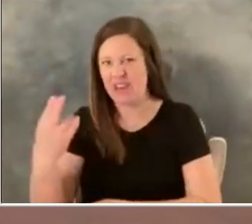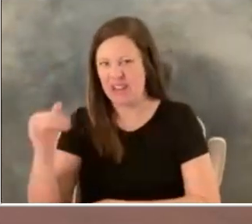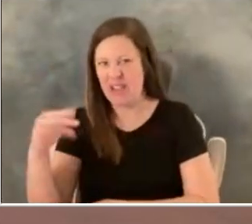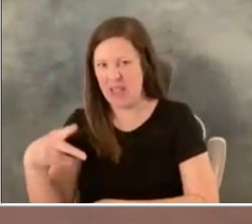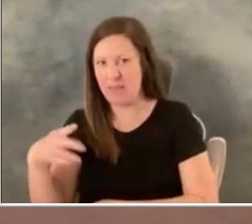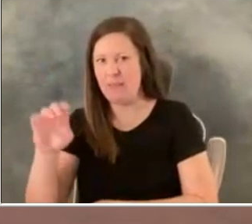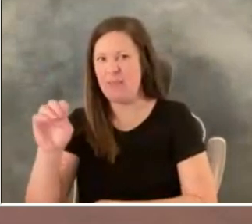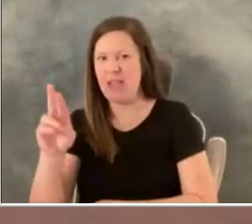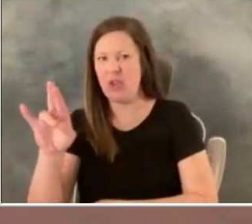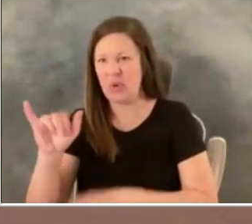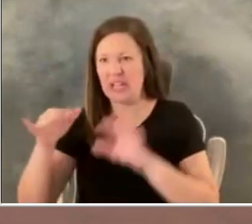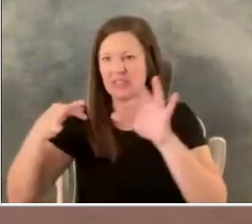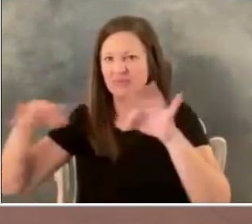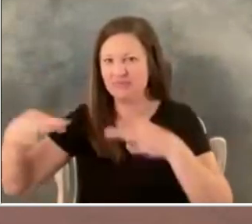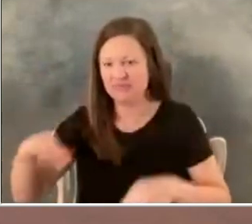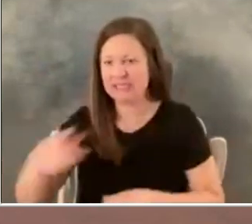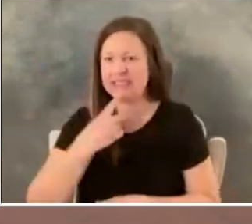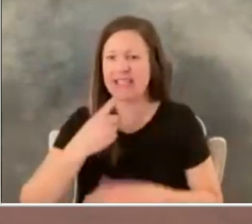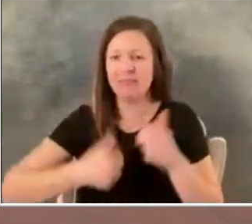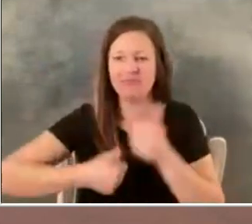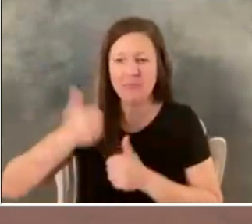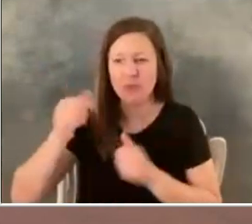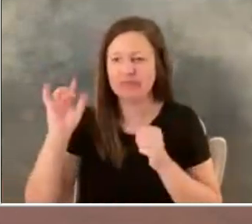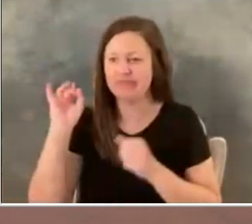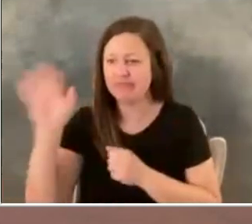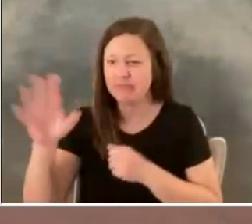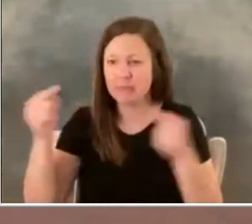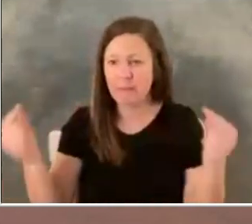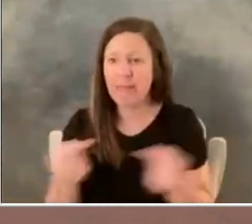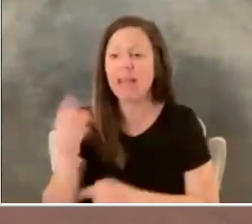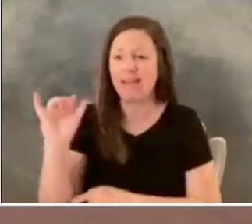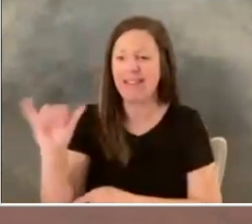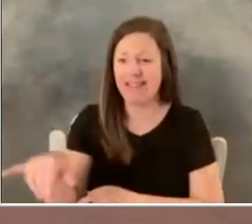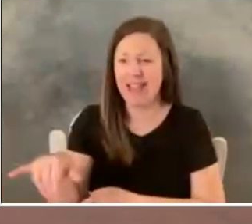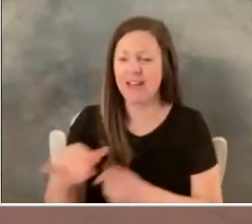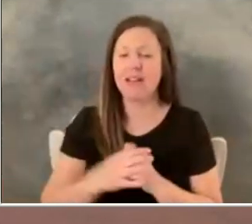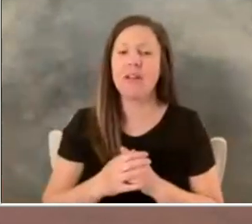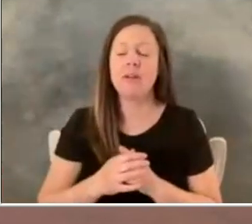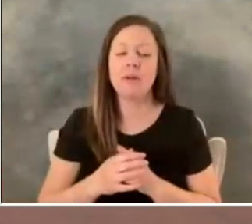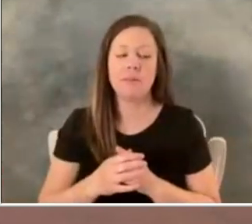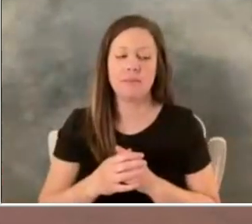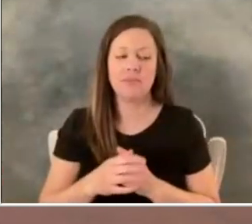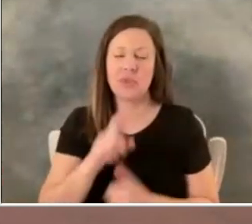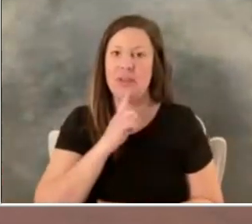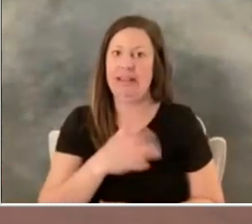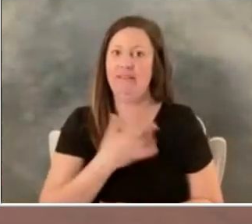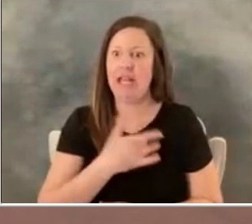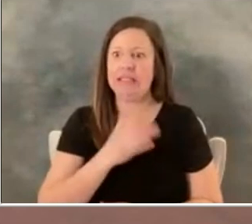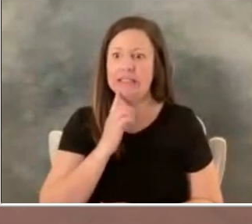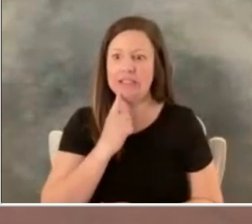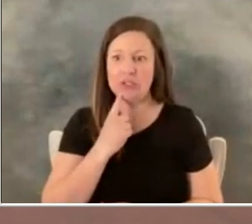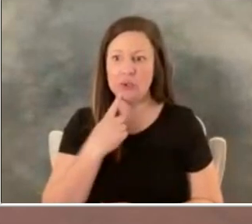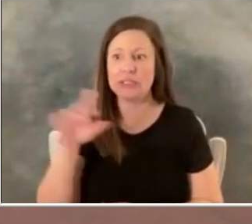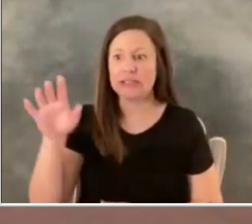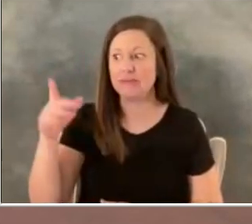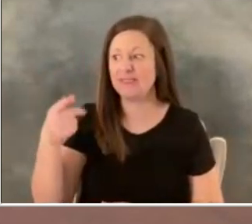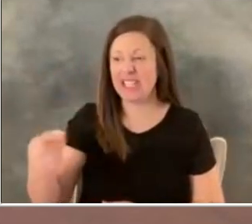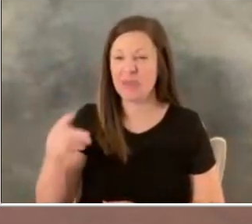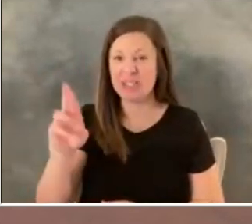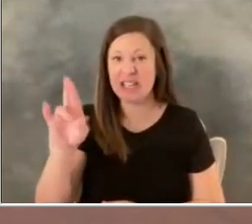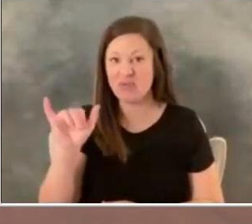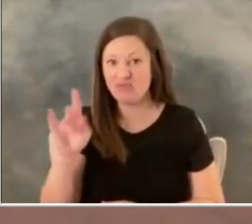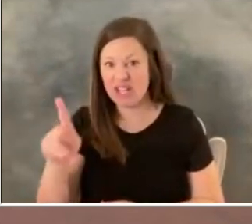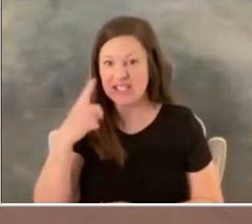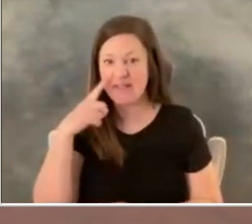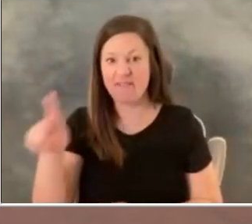was describing as being the most painful. That was felt to be very urgent, given the fact that he was at risk for what we